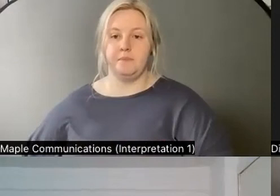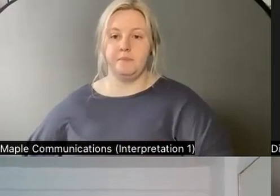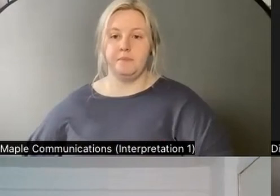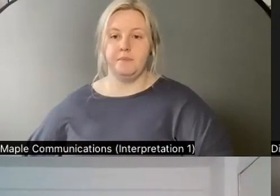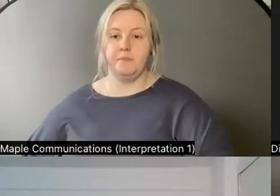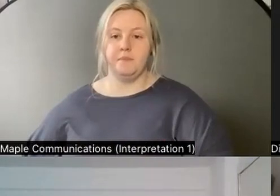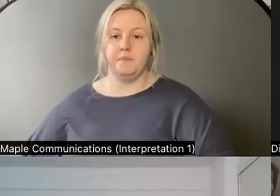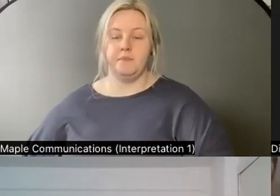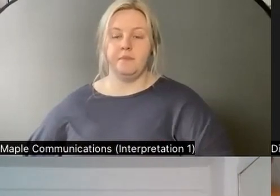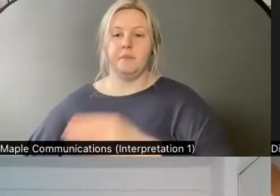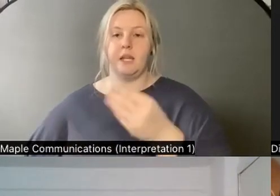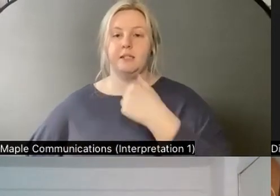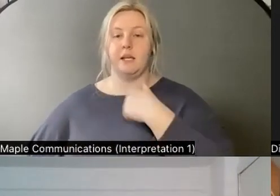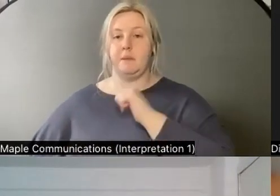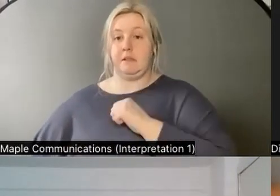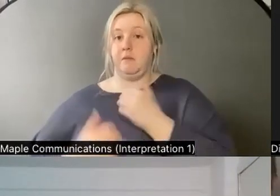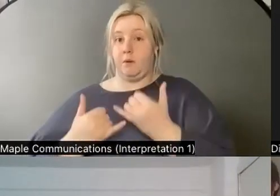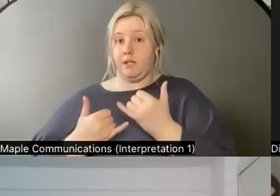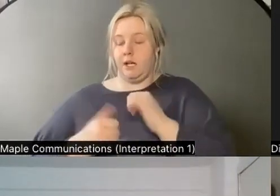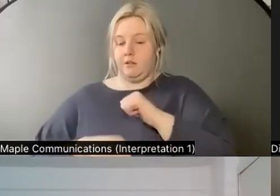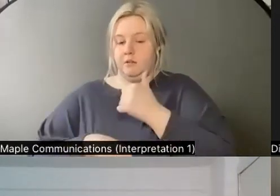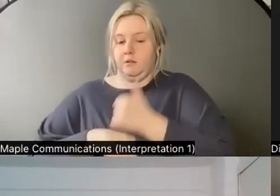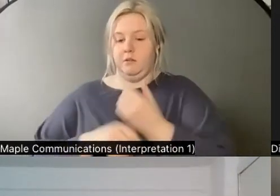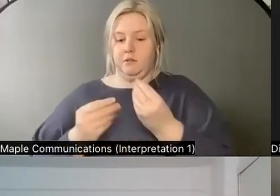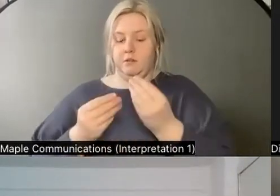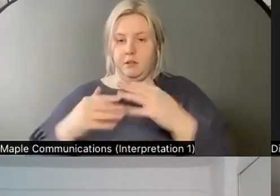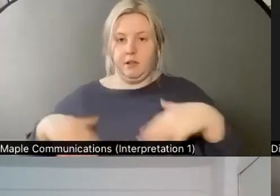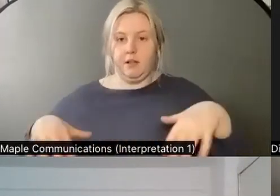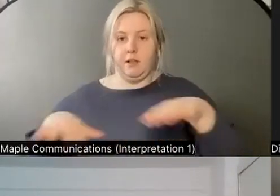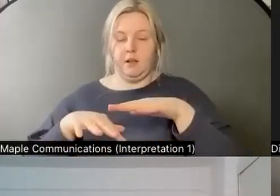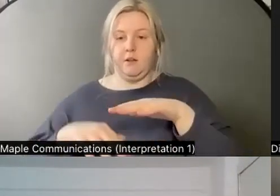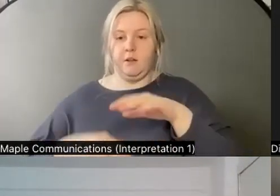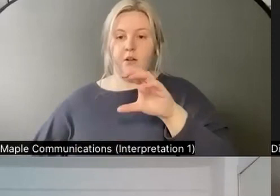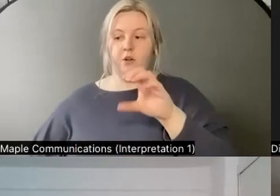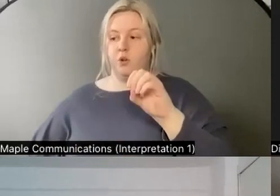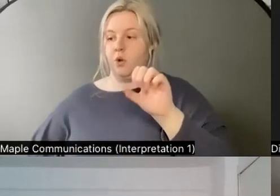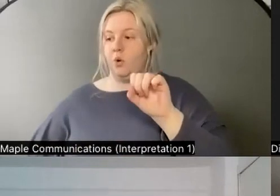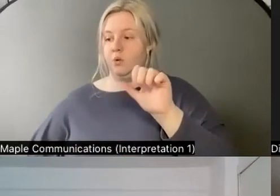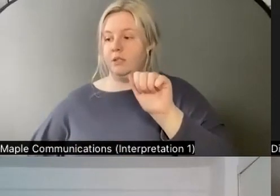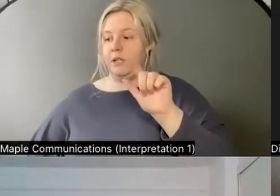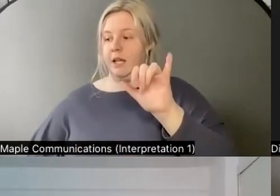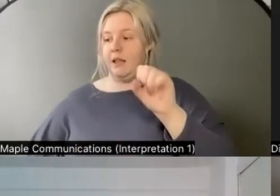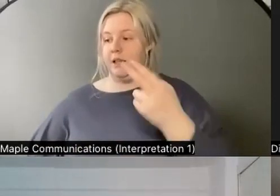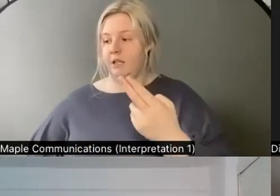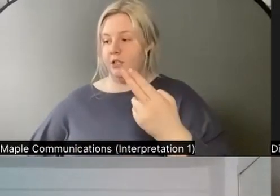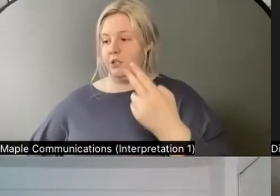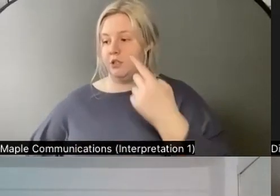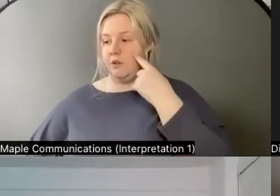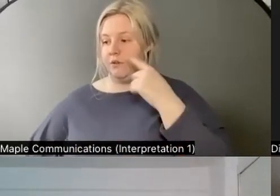currently located on the unceded Coast Salish territories of the